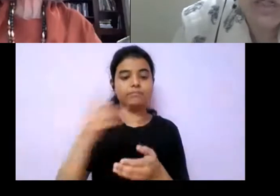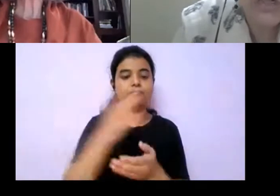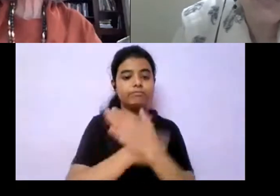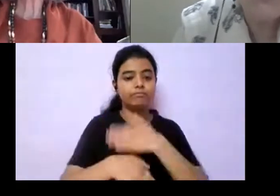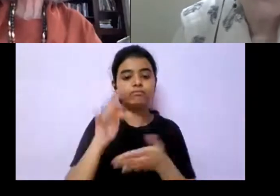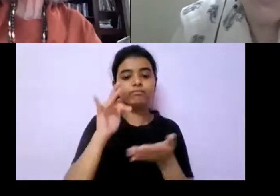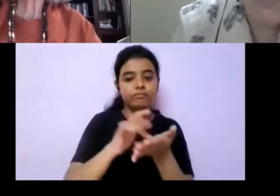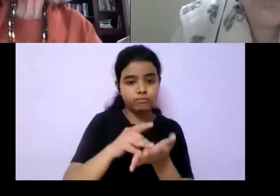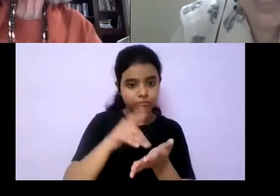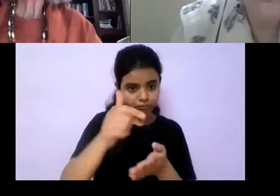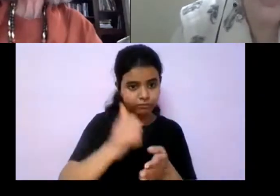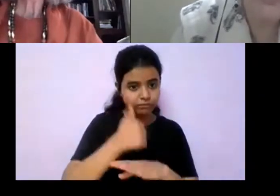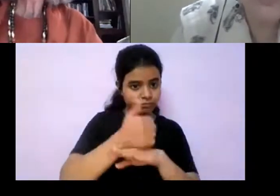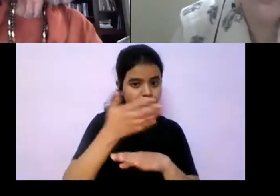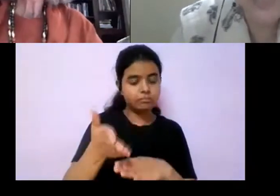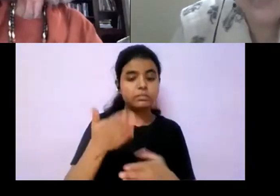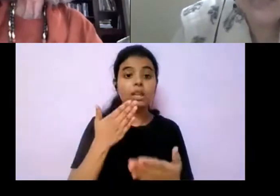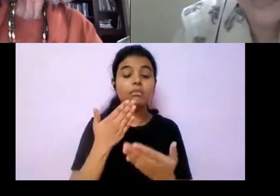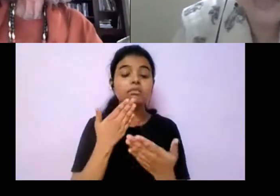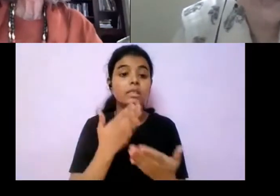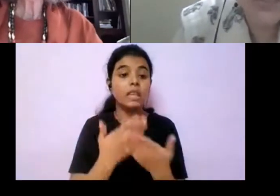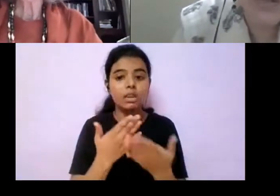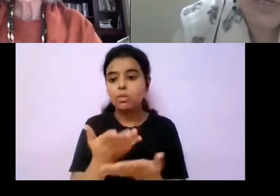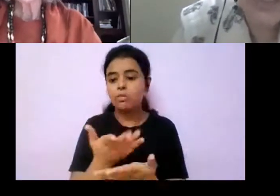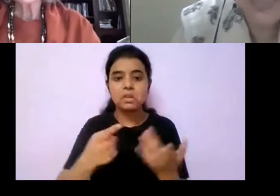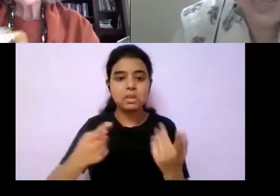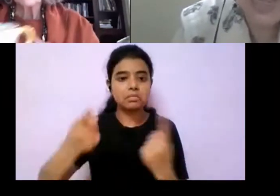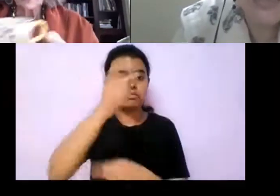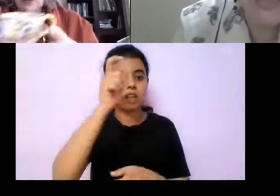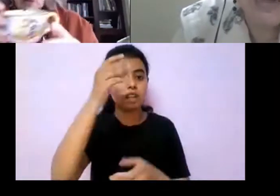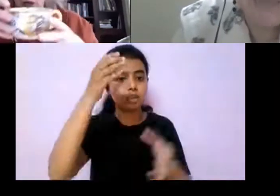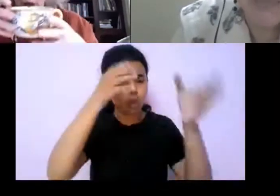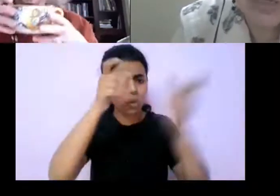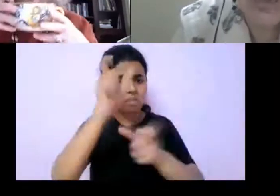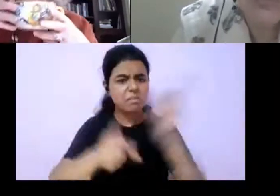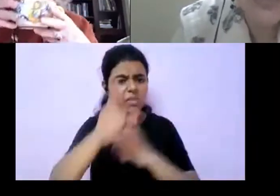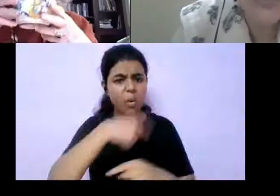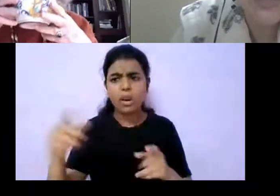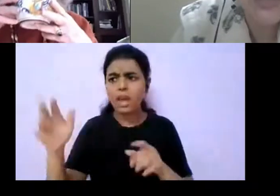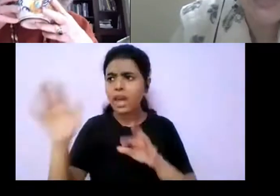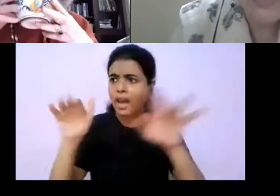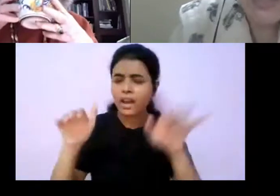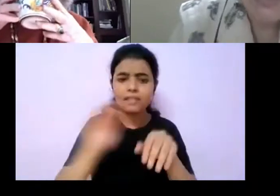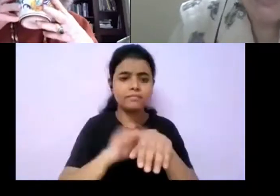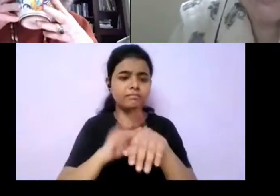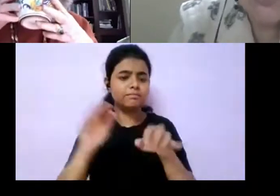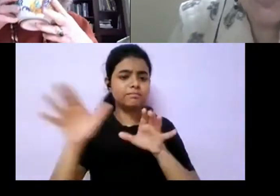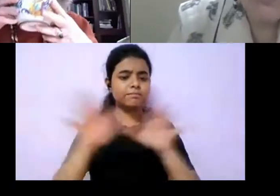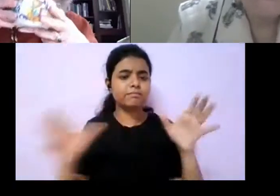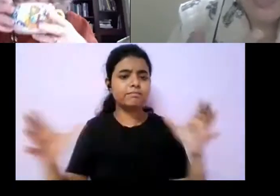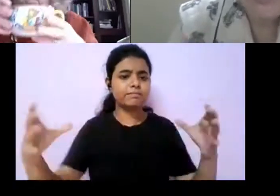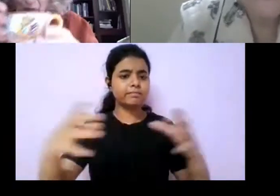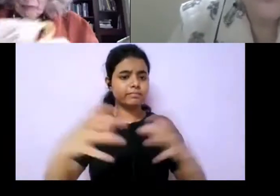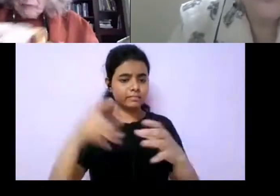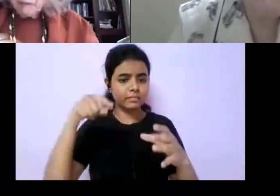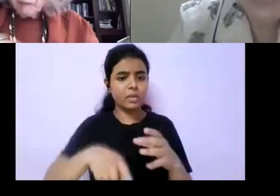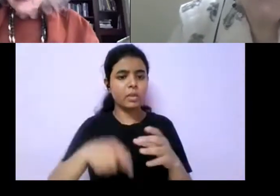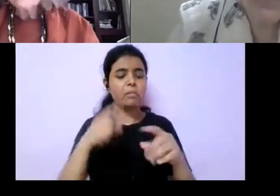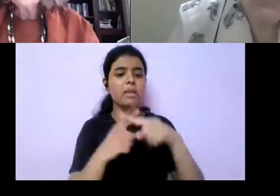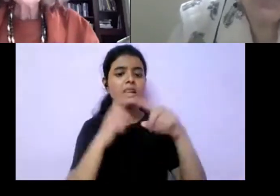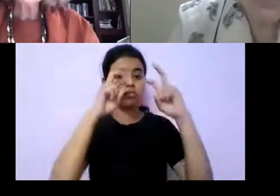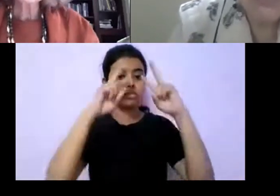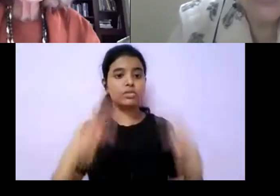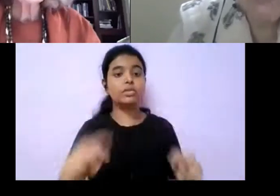Mal College, for bringing together this galaxy of scholars and researchers to actually